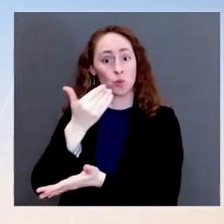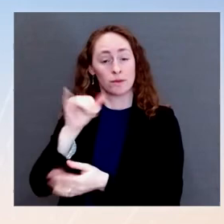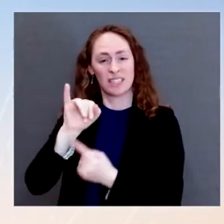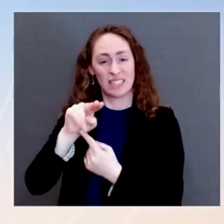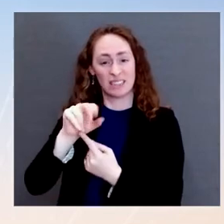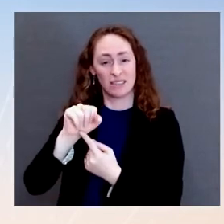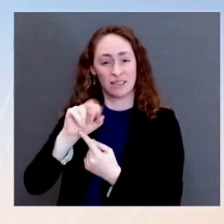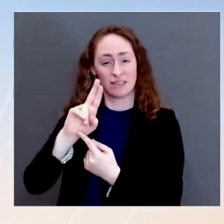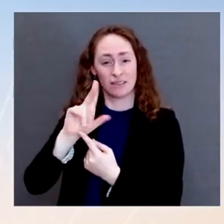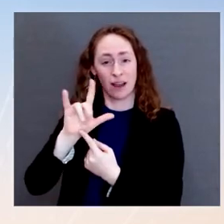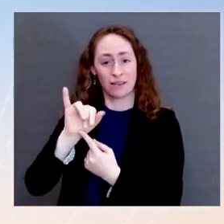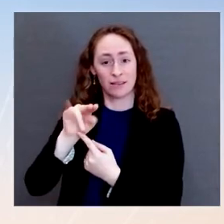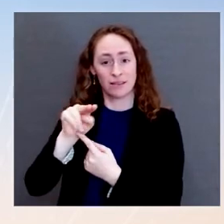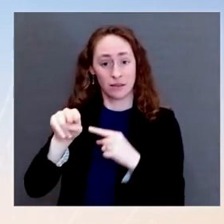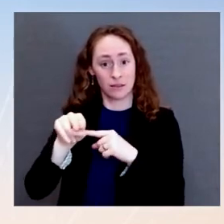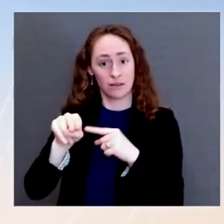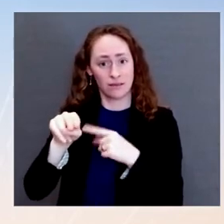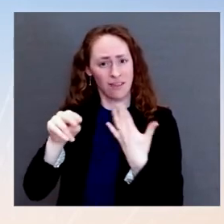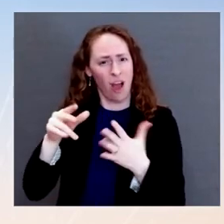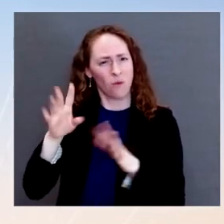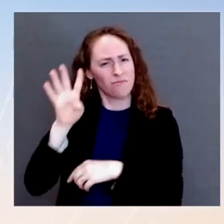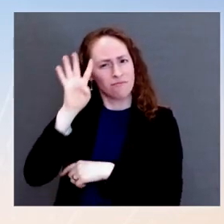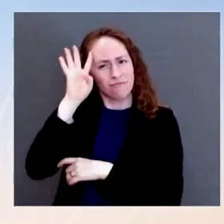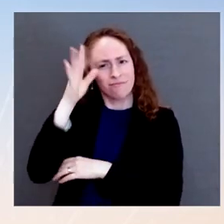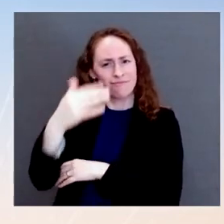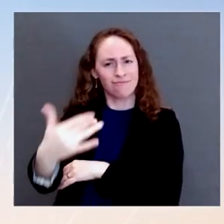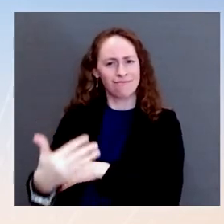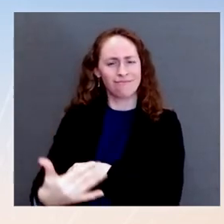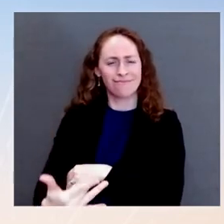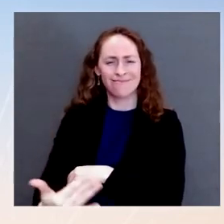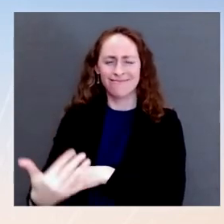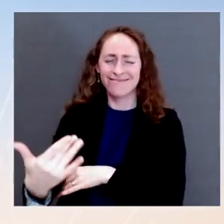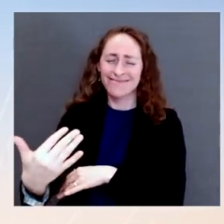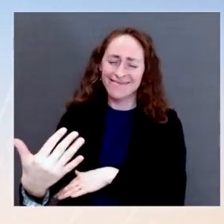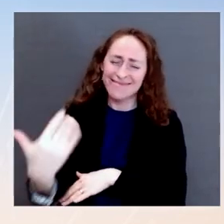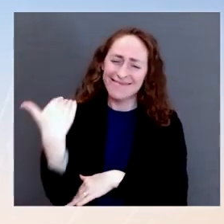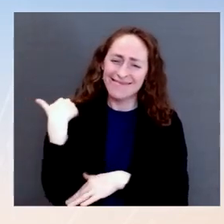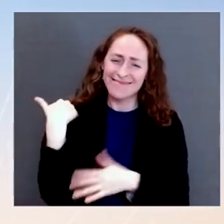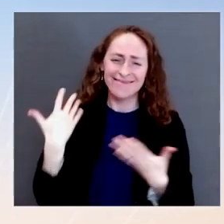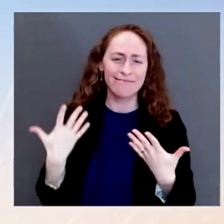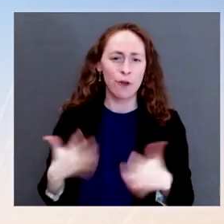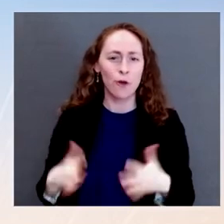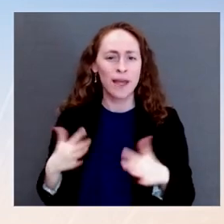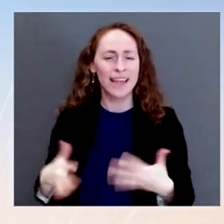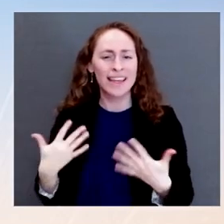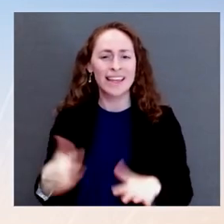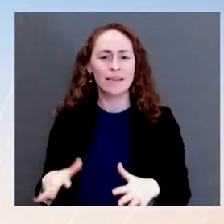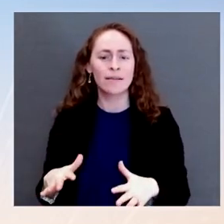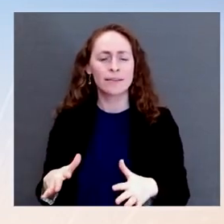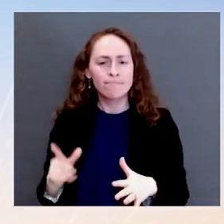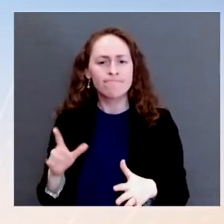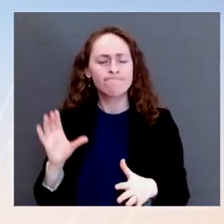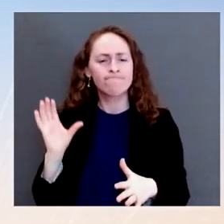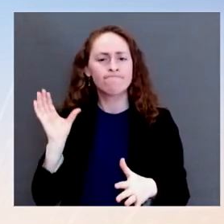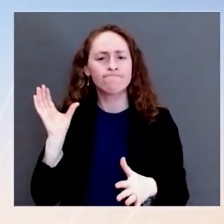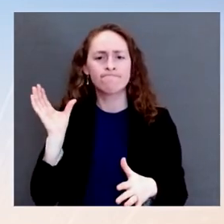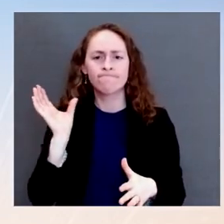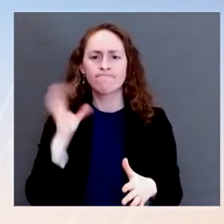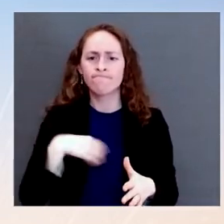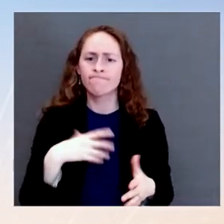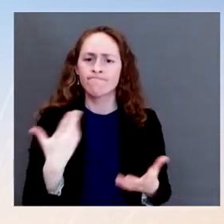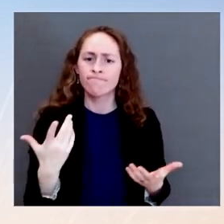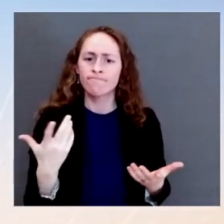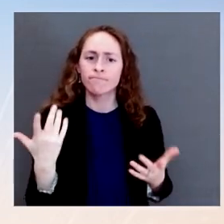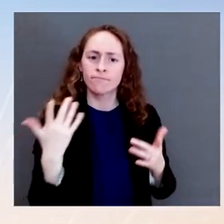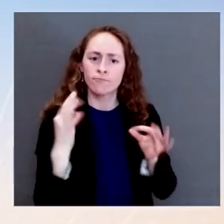to make, but whose cost has skyrocketed in recent years, often to over $1,000. The President's Build Back Better Act will cap